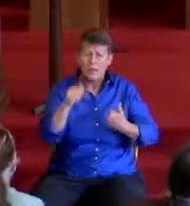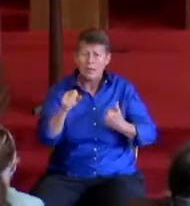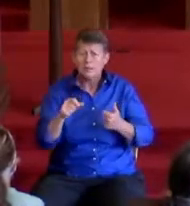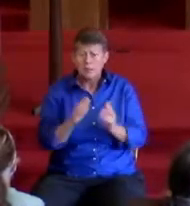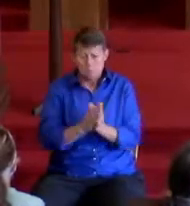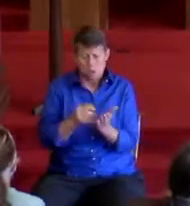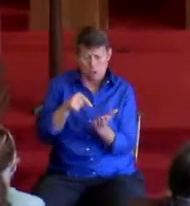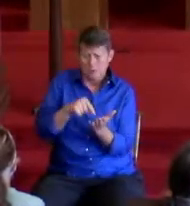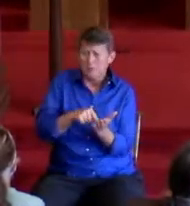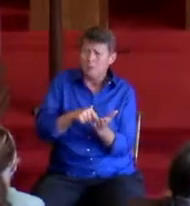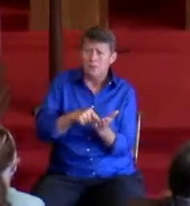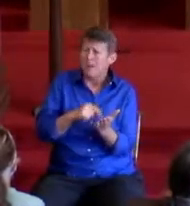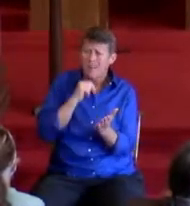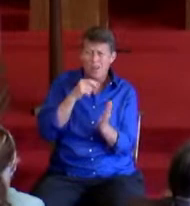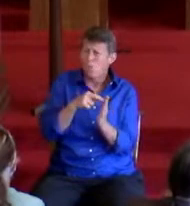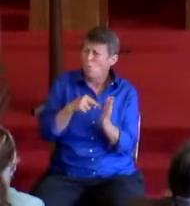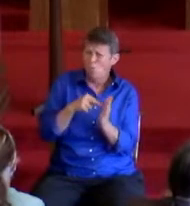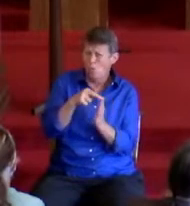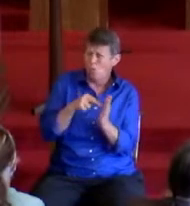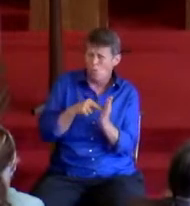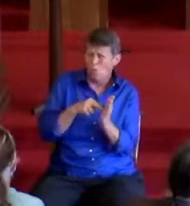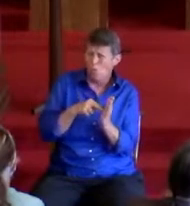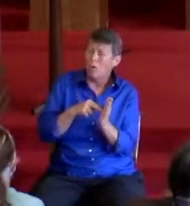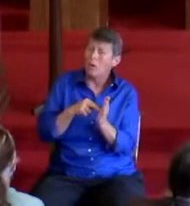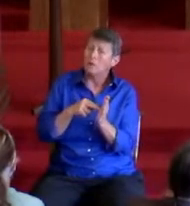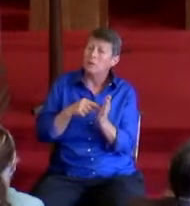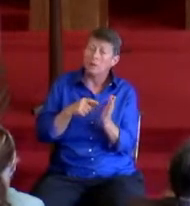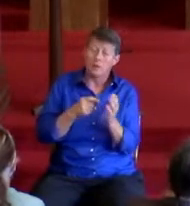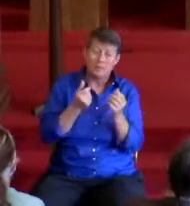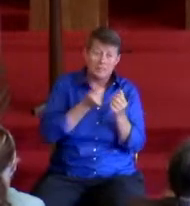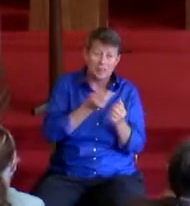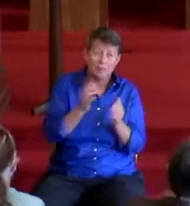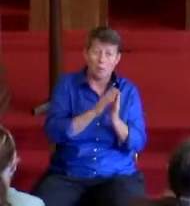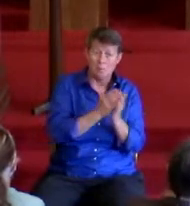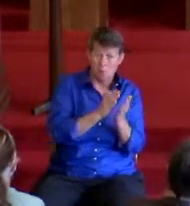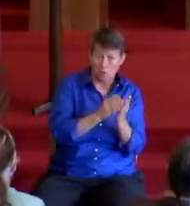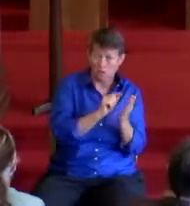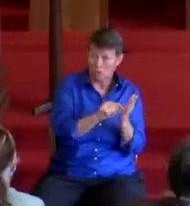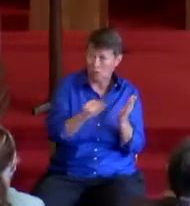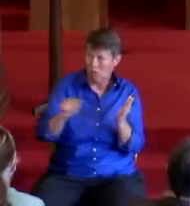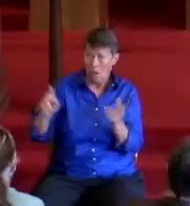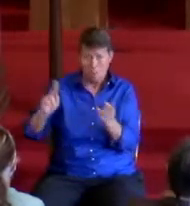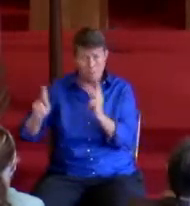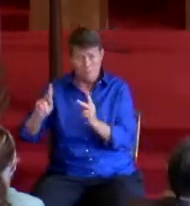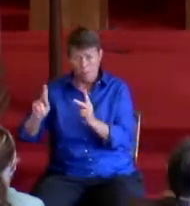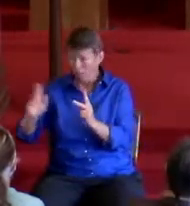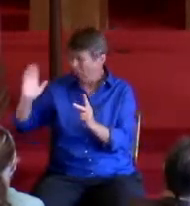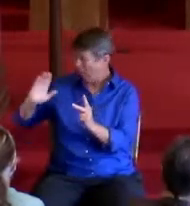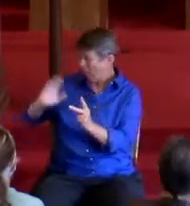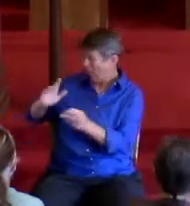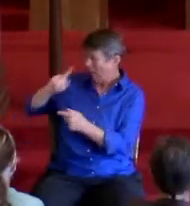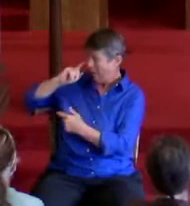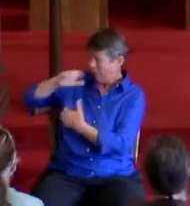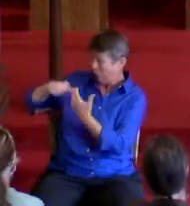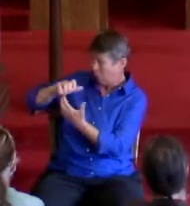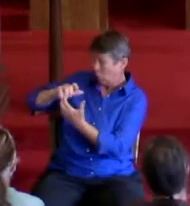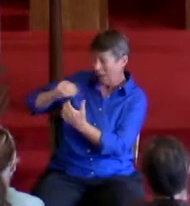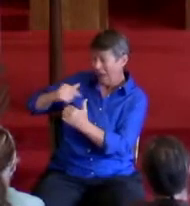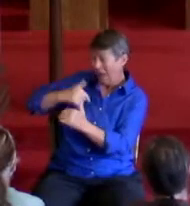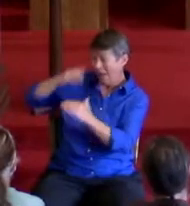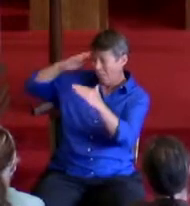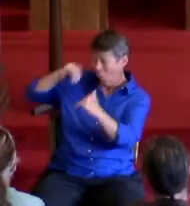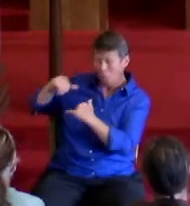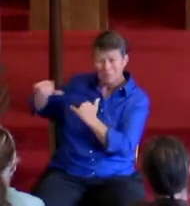it's not a book of rules. It's a collection of books written by people who are as confused and as hopeful as